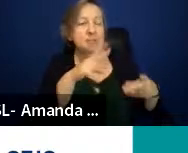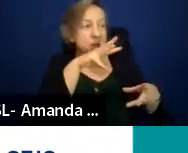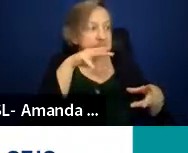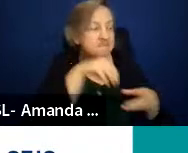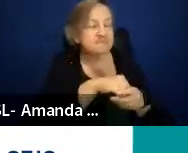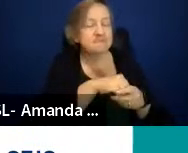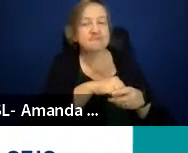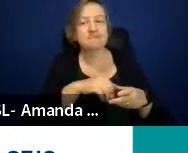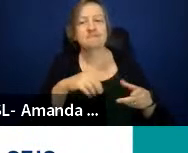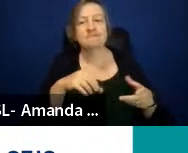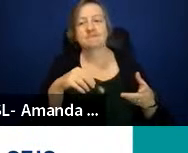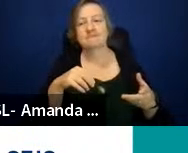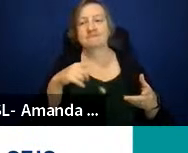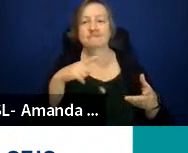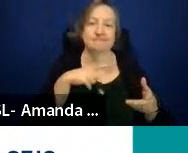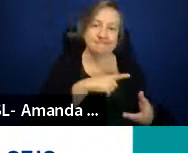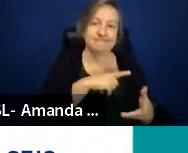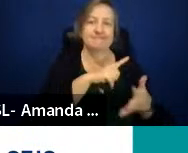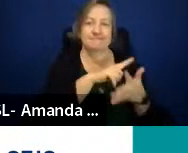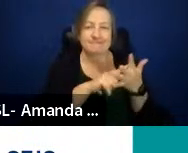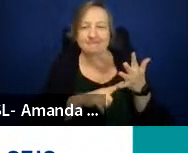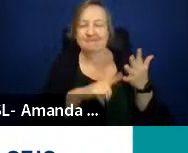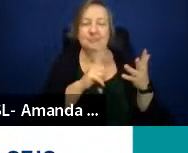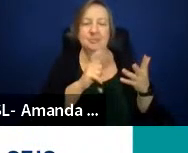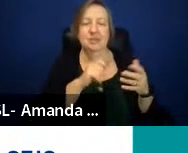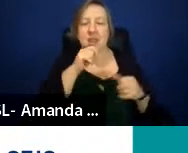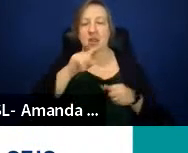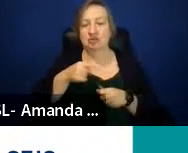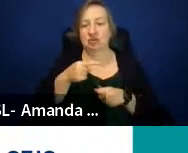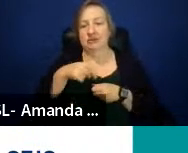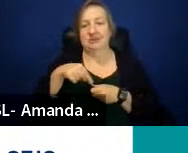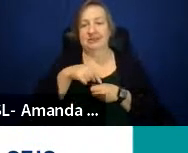So we need to go beyond just our team.